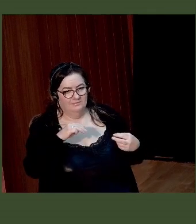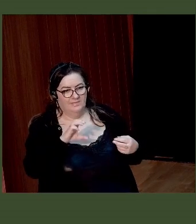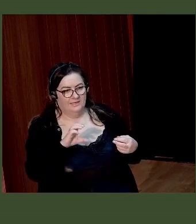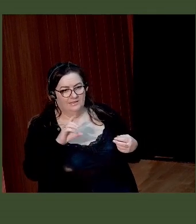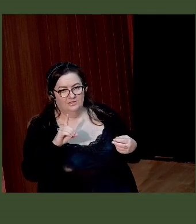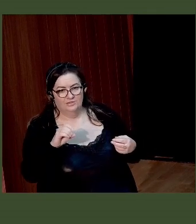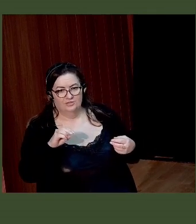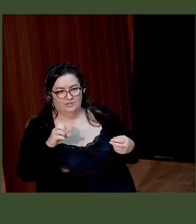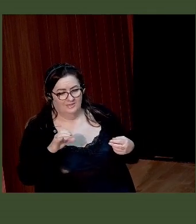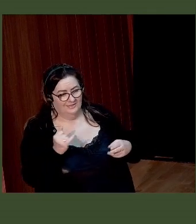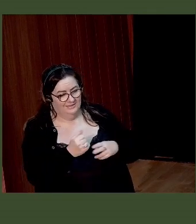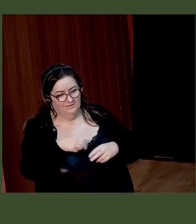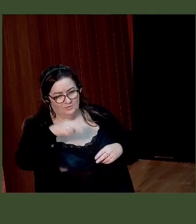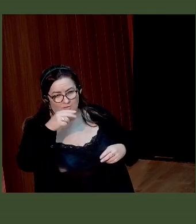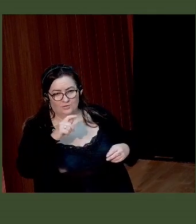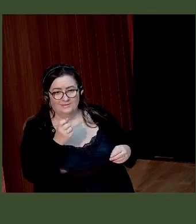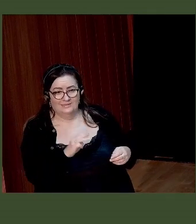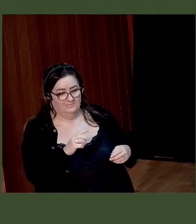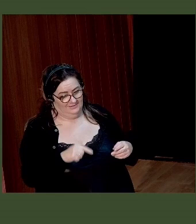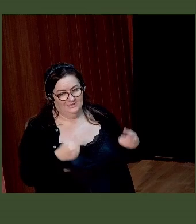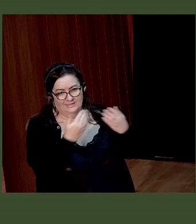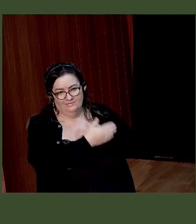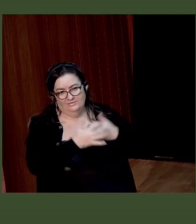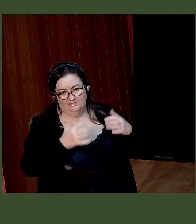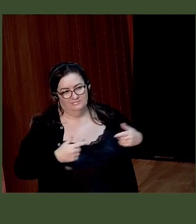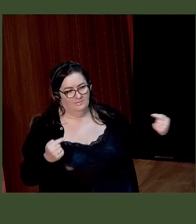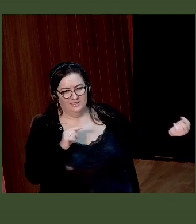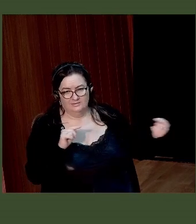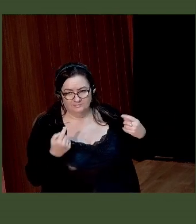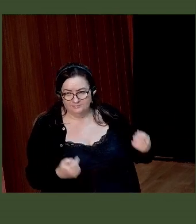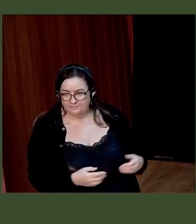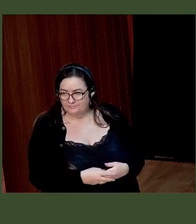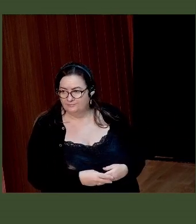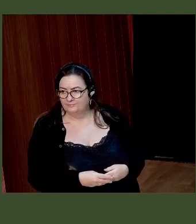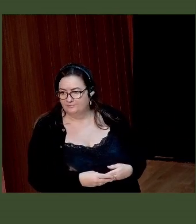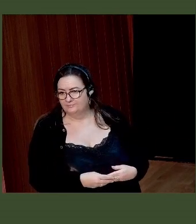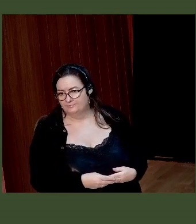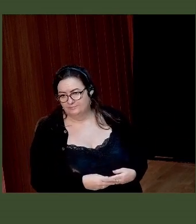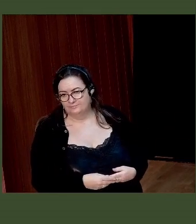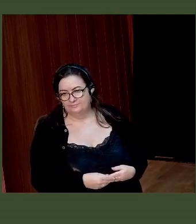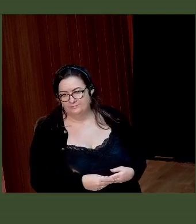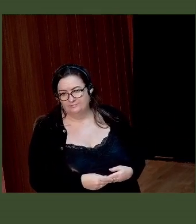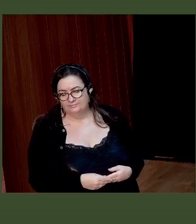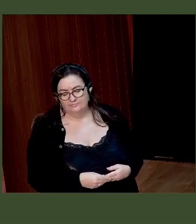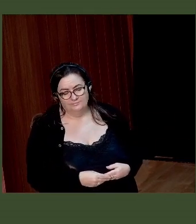McDonough from North Tipperary in another debate that evening. though numerous were